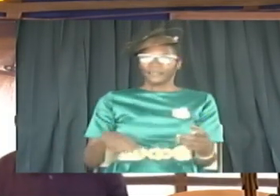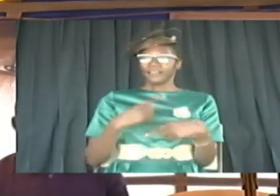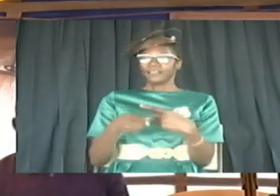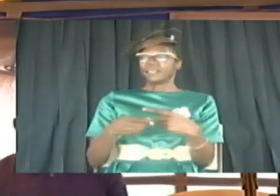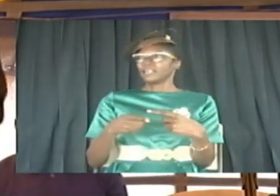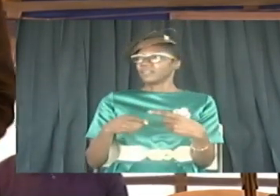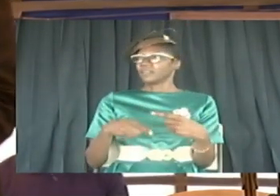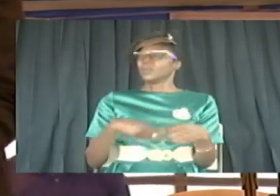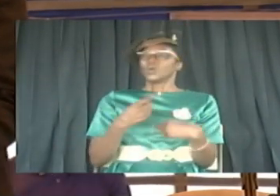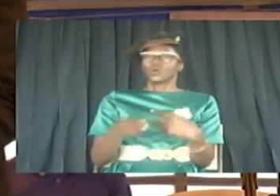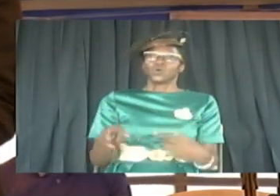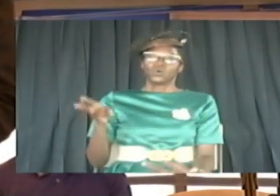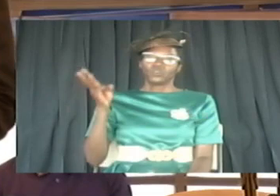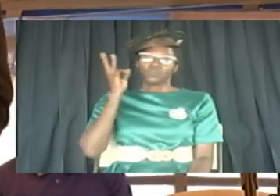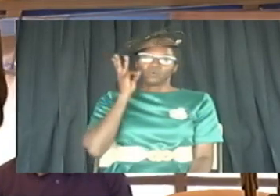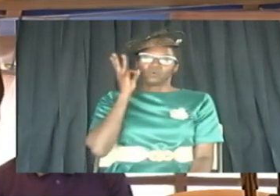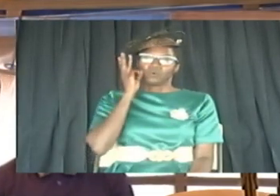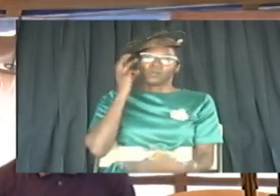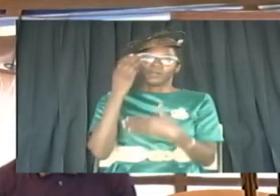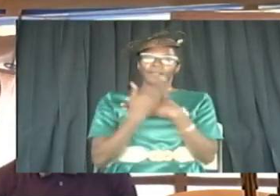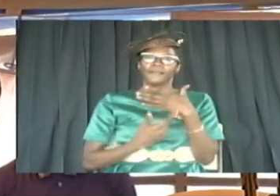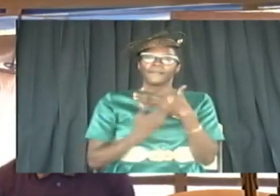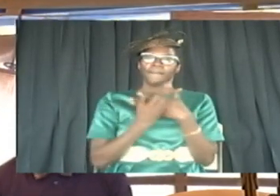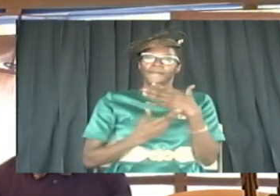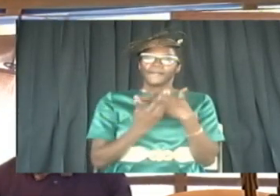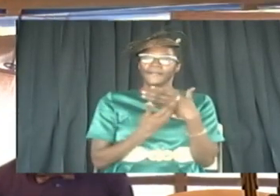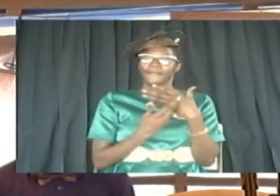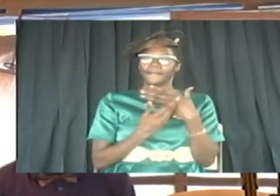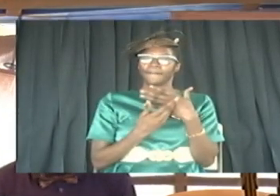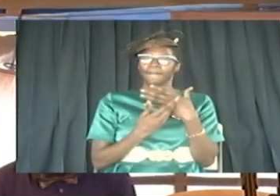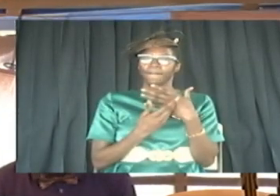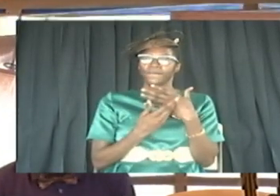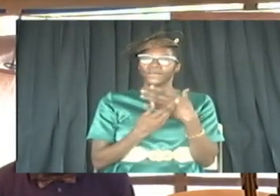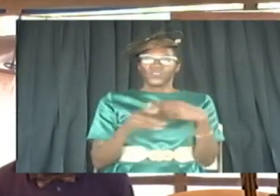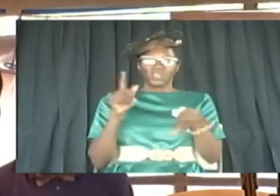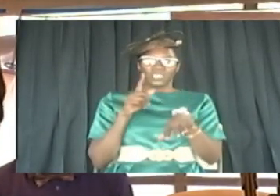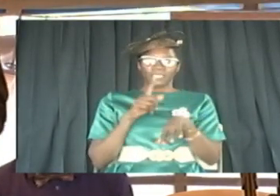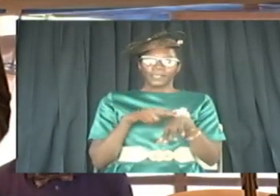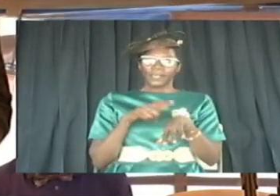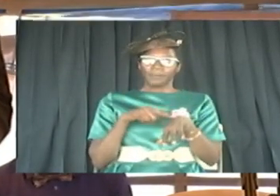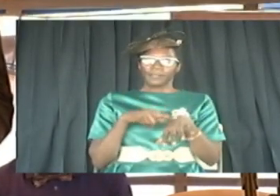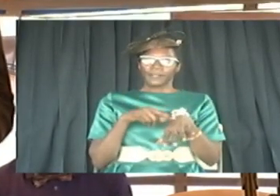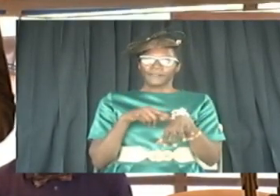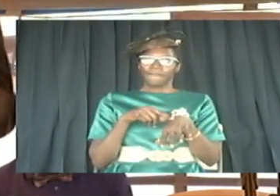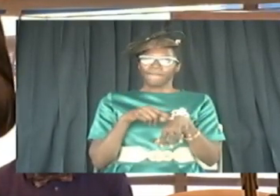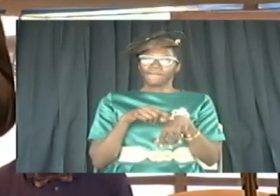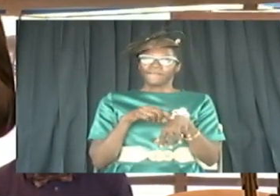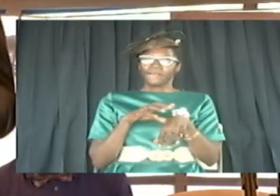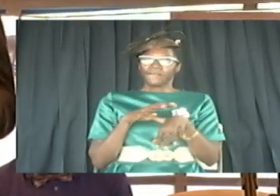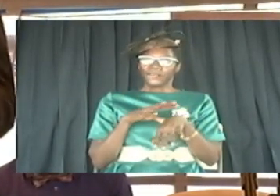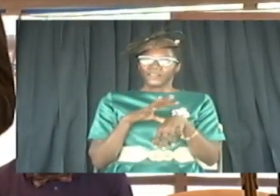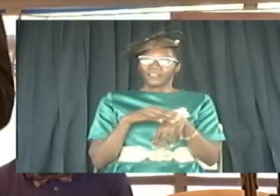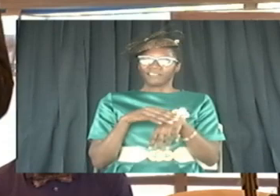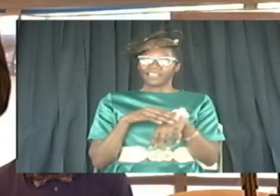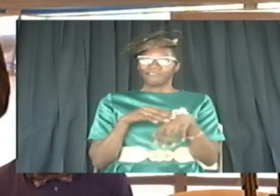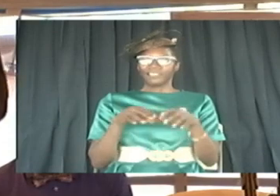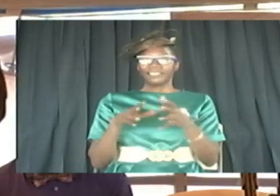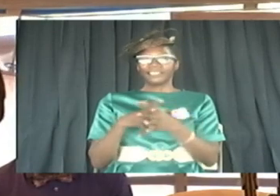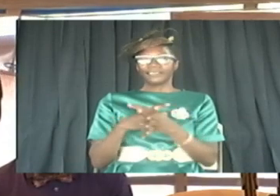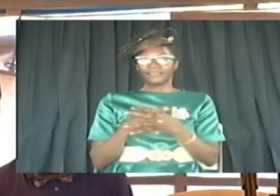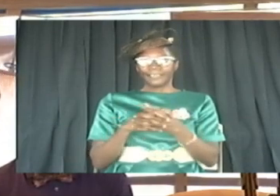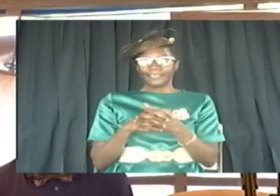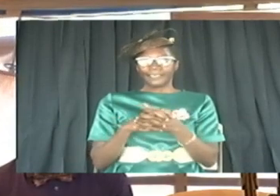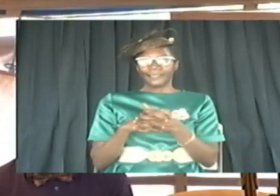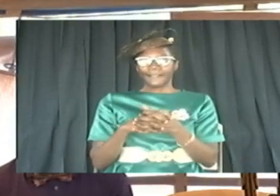we want to be very timely, amen, in our delivery. Simple